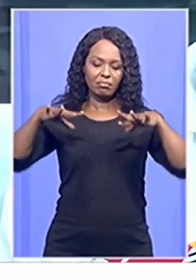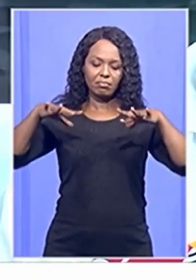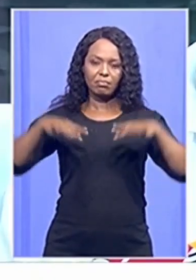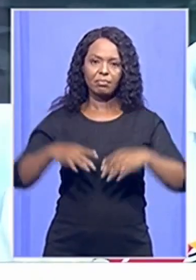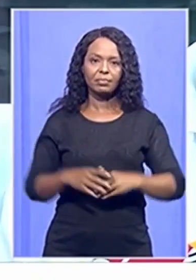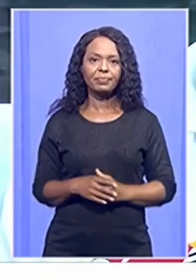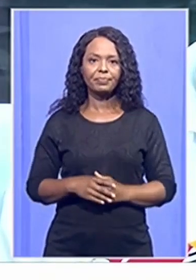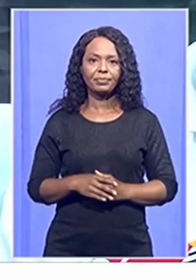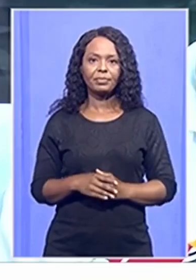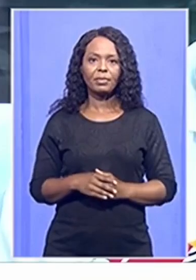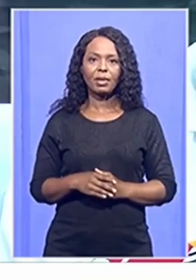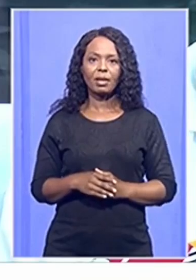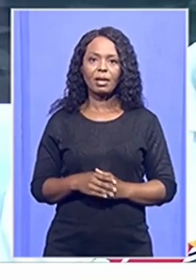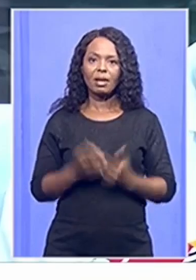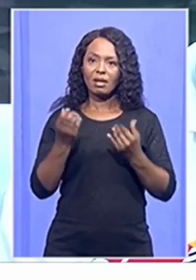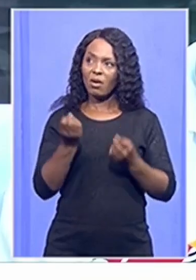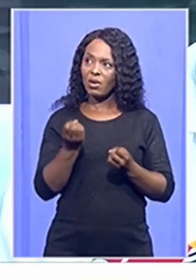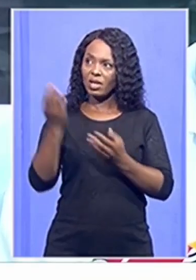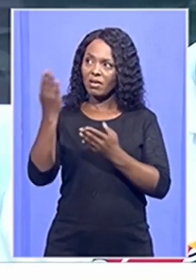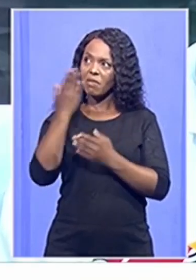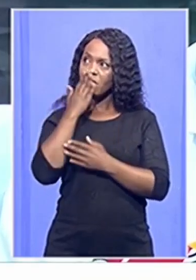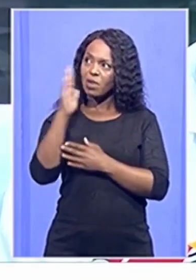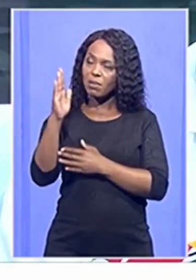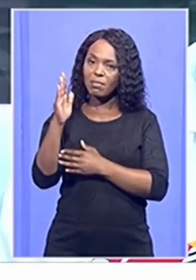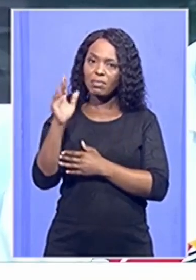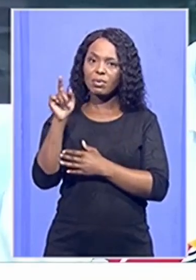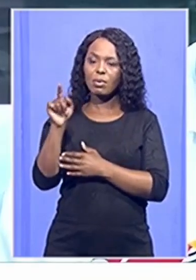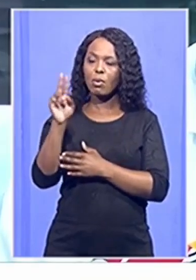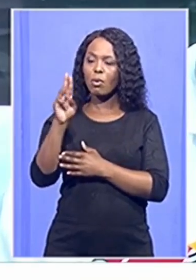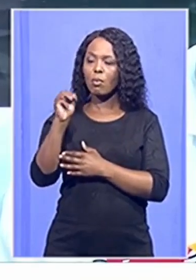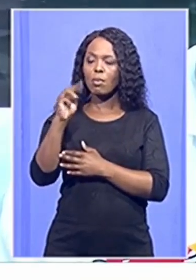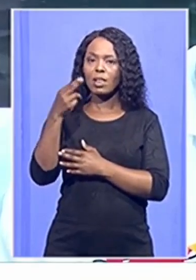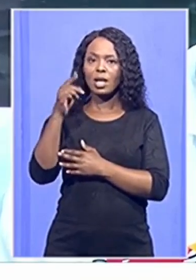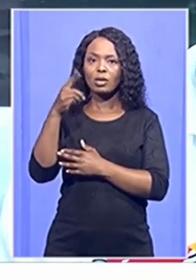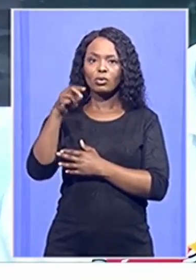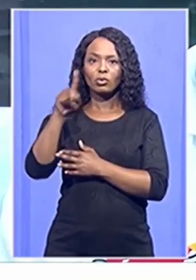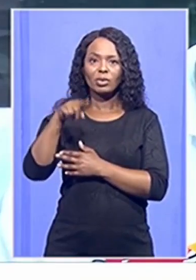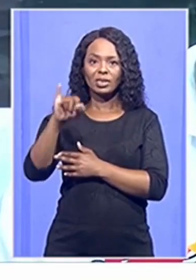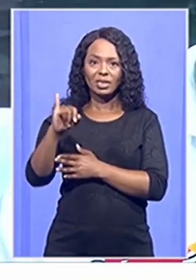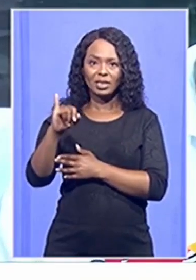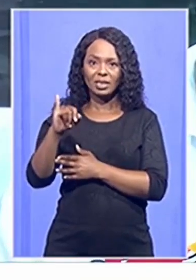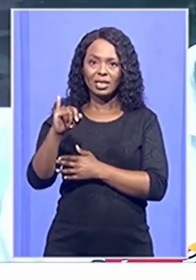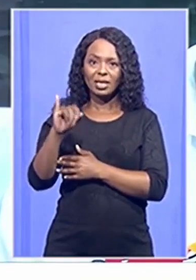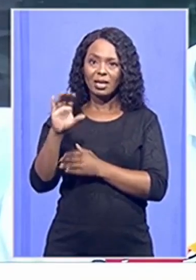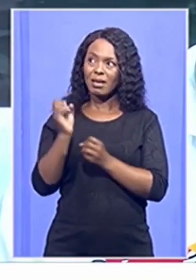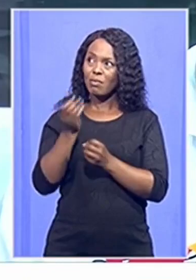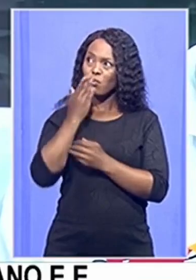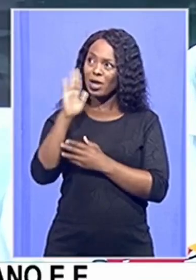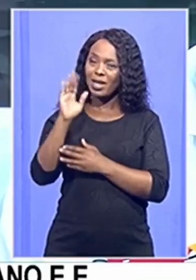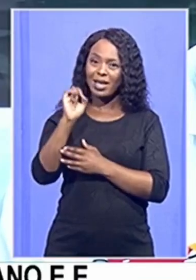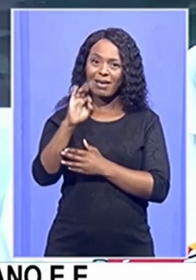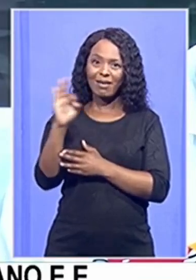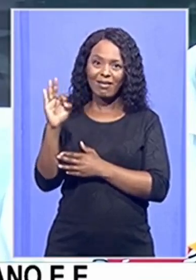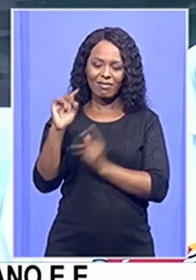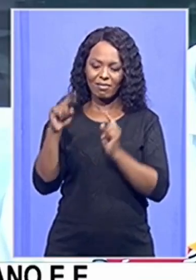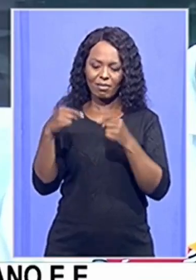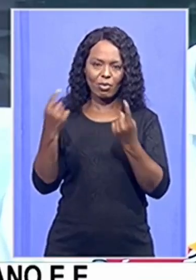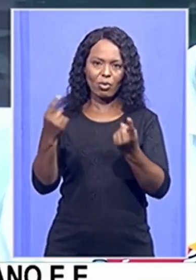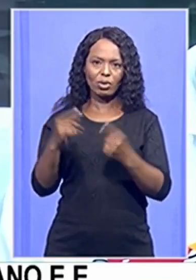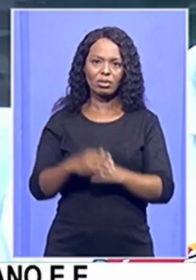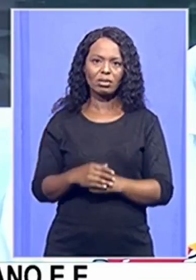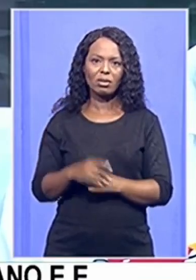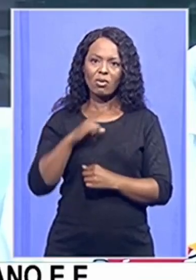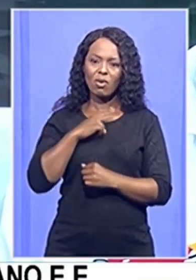over Umhlanduze to the EFF, as this will be a betrayal to the trust